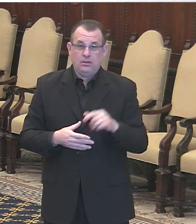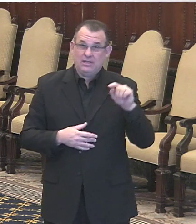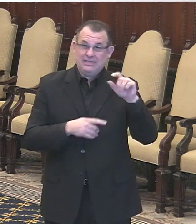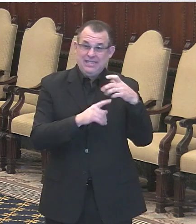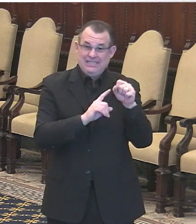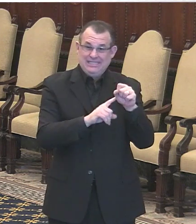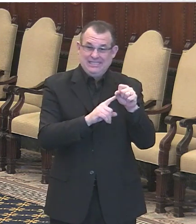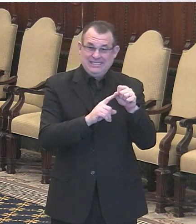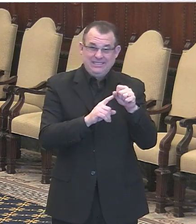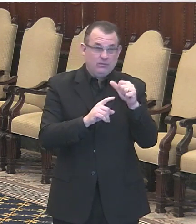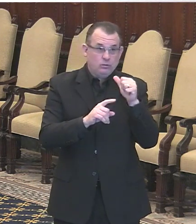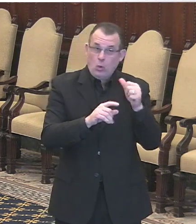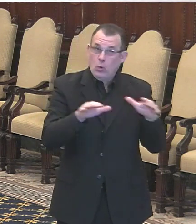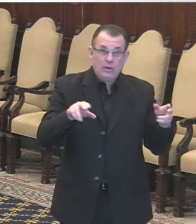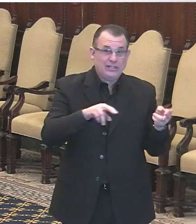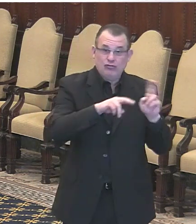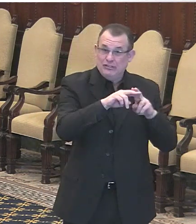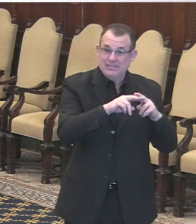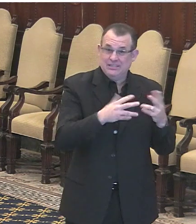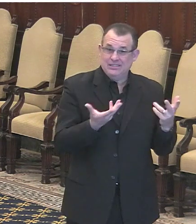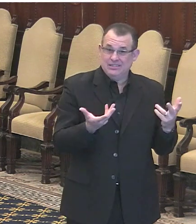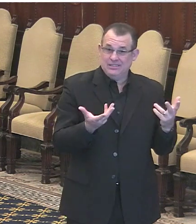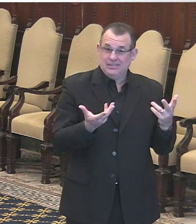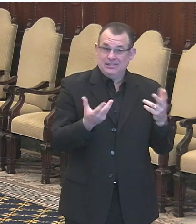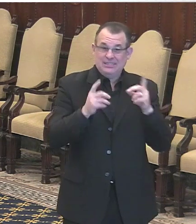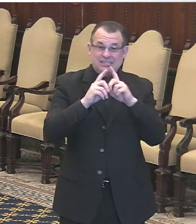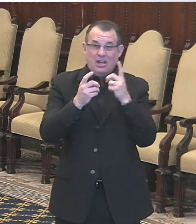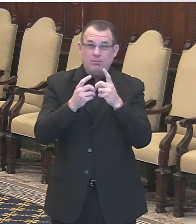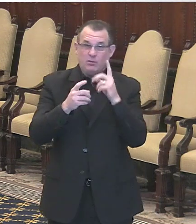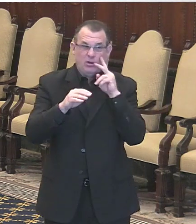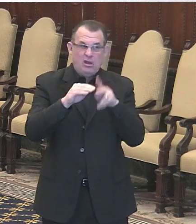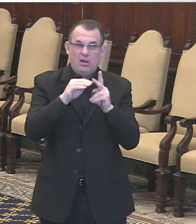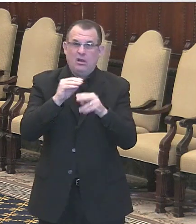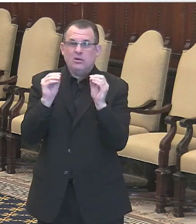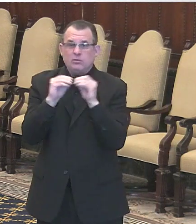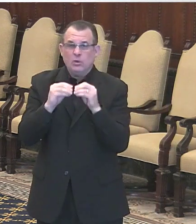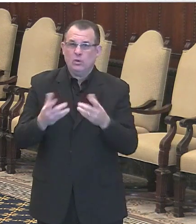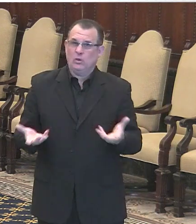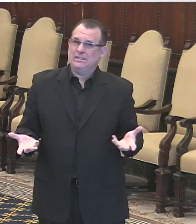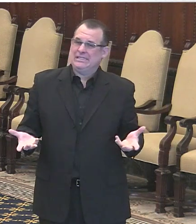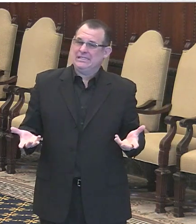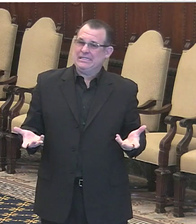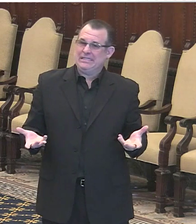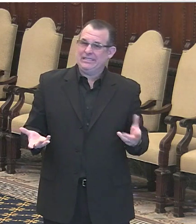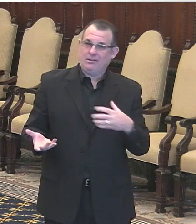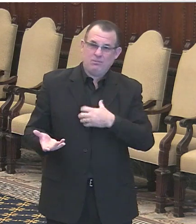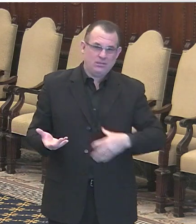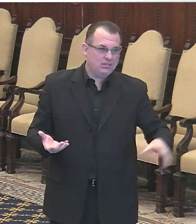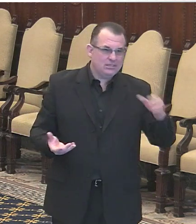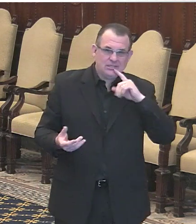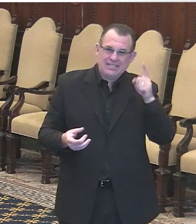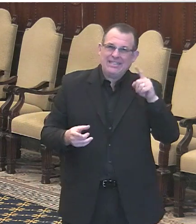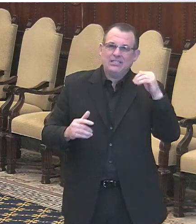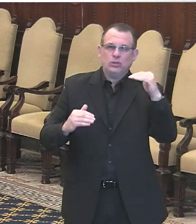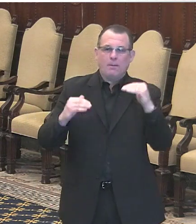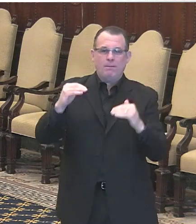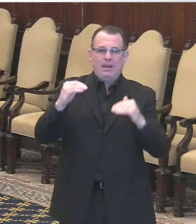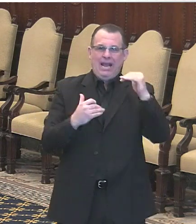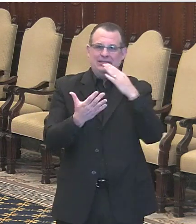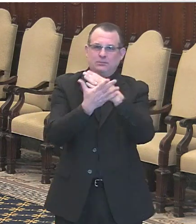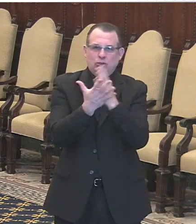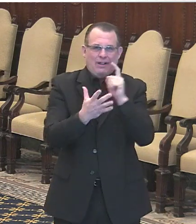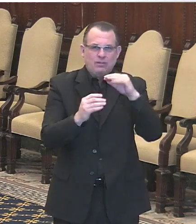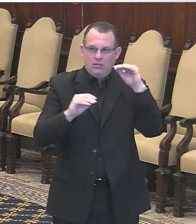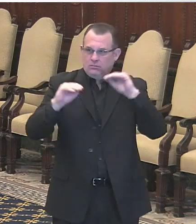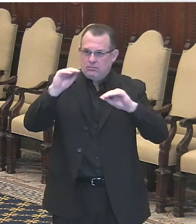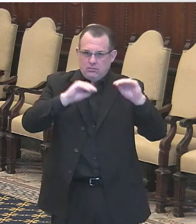departments more. And so I think that's what the mayor's always referenced, is that we need to have a balanced budget. The majority of the budget was balanced